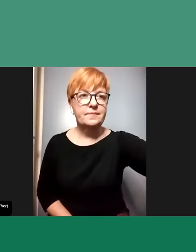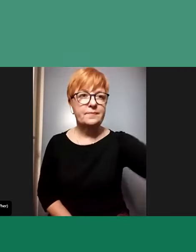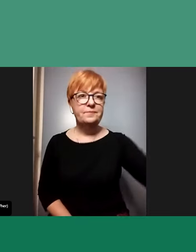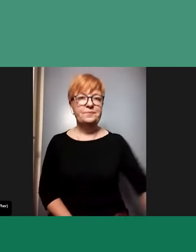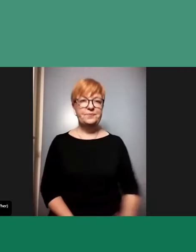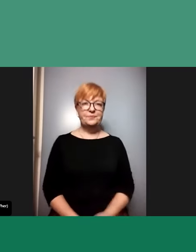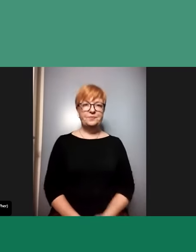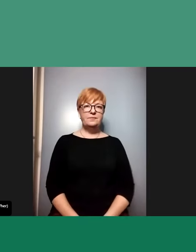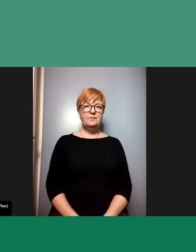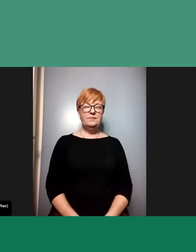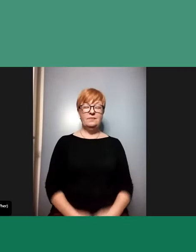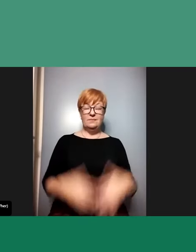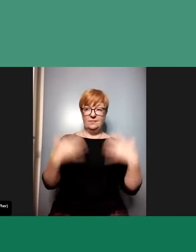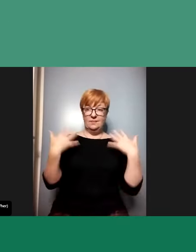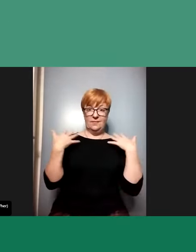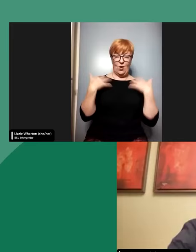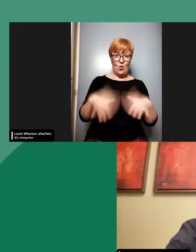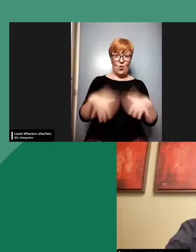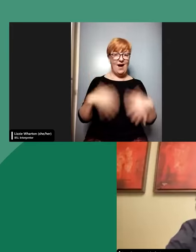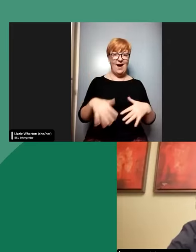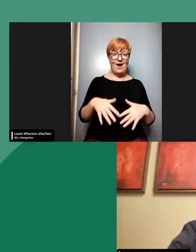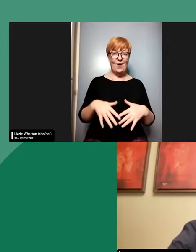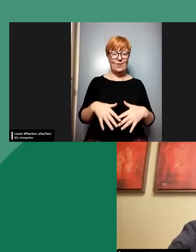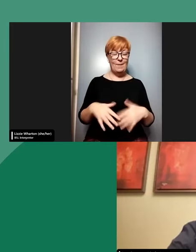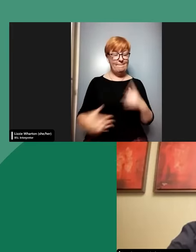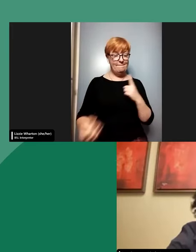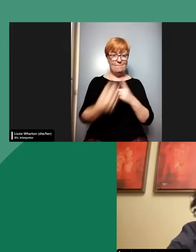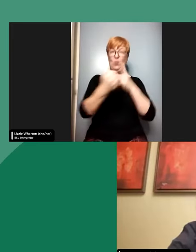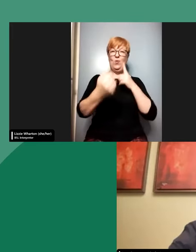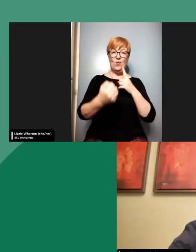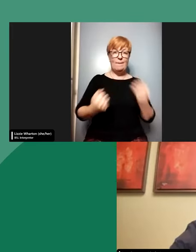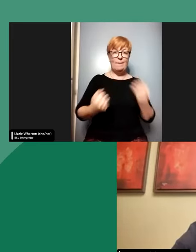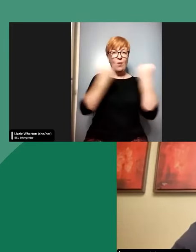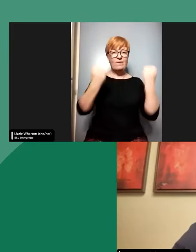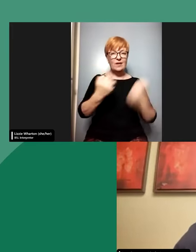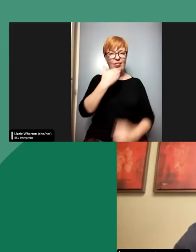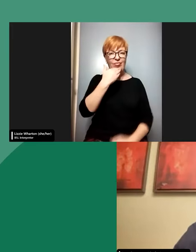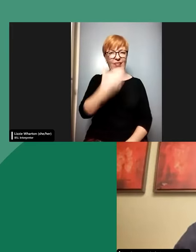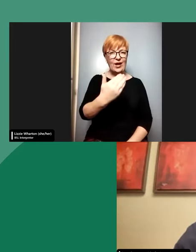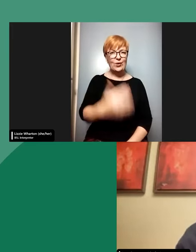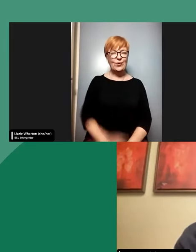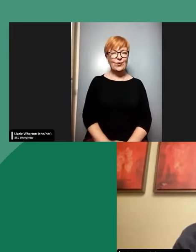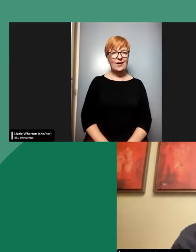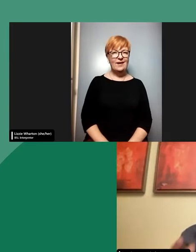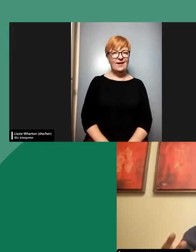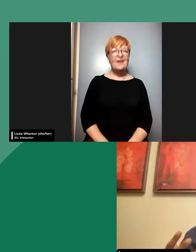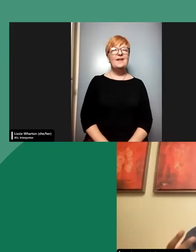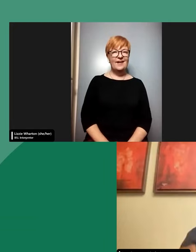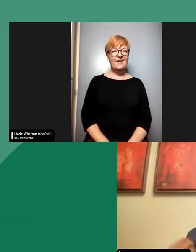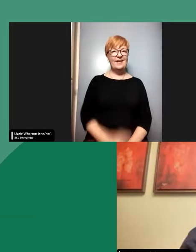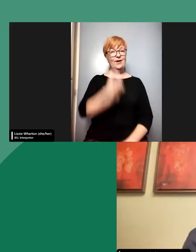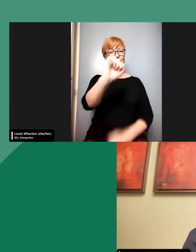Thank you. Wow, amazing, really powerful, Anthony. Thank you so much for that reading. So that is from your book,